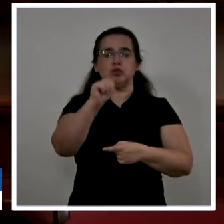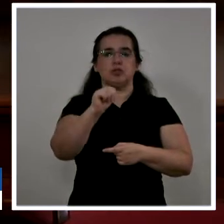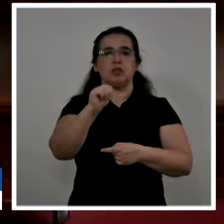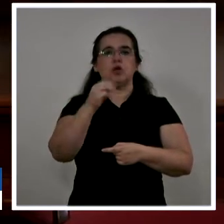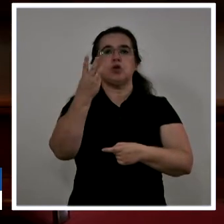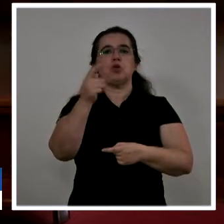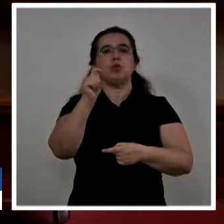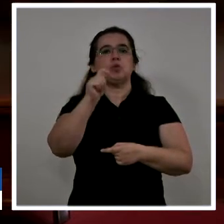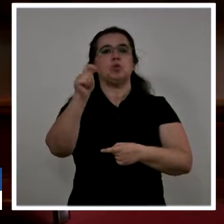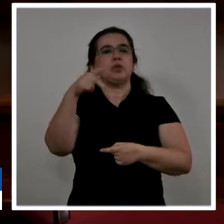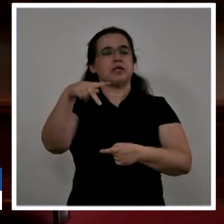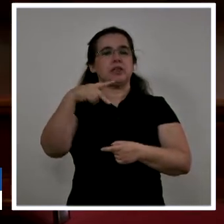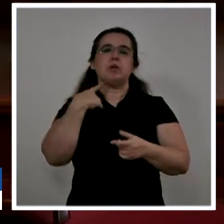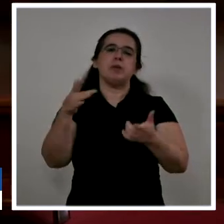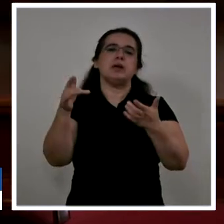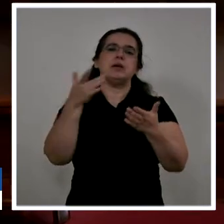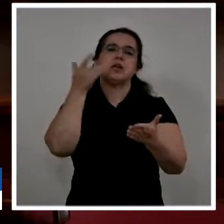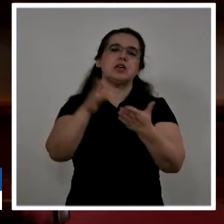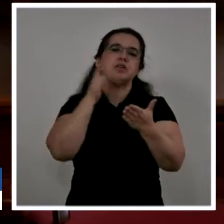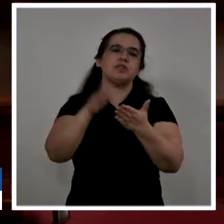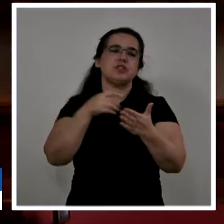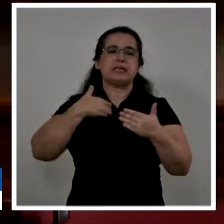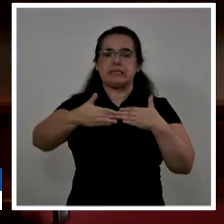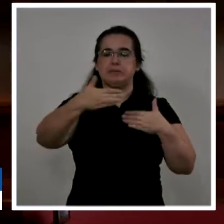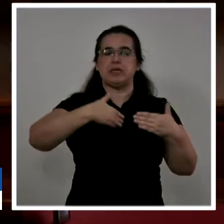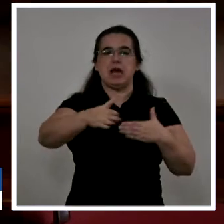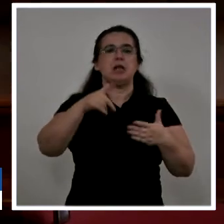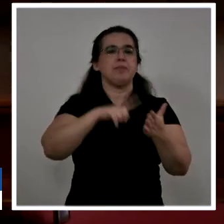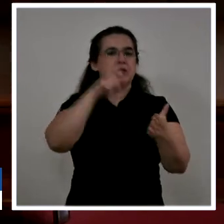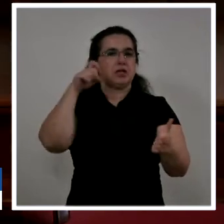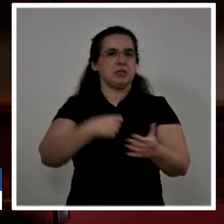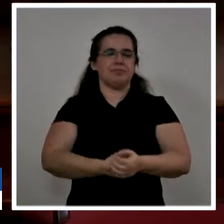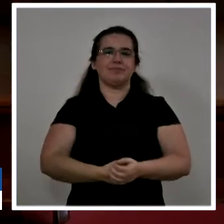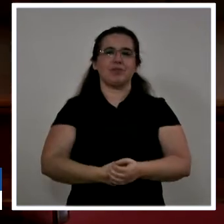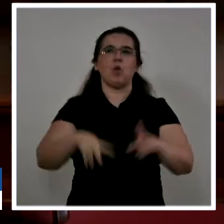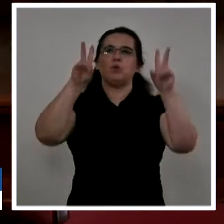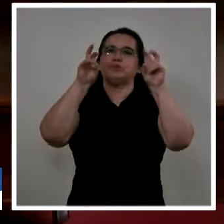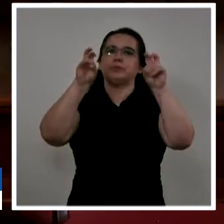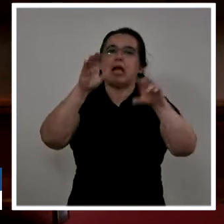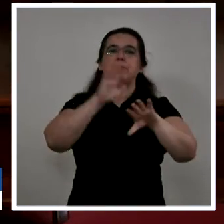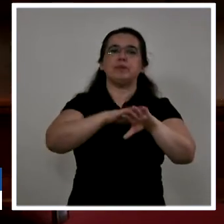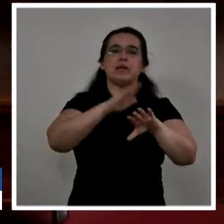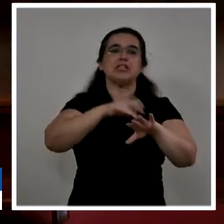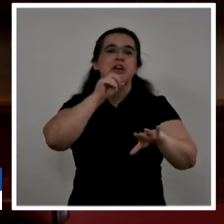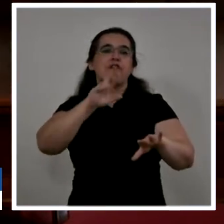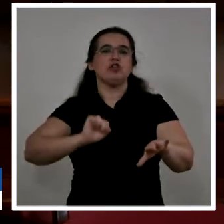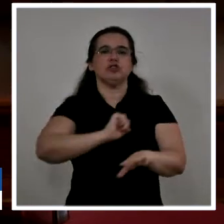semanal americana. Sins of the grandfathers. E o artigo chama-se Pecados dos Nossos Avós. What happens in Vegas?